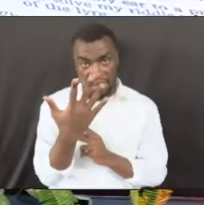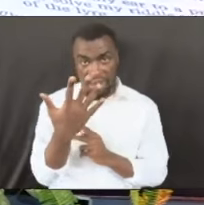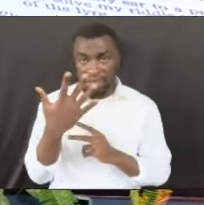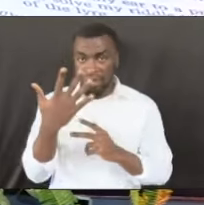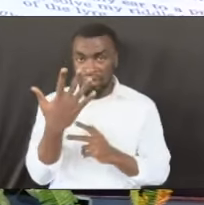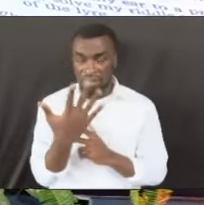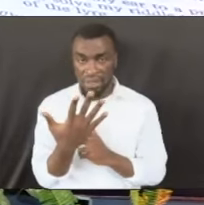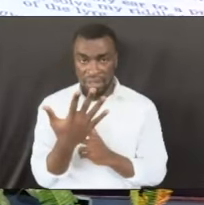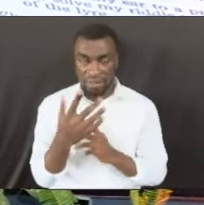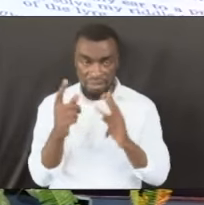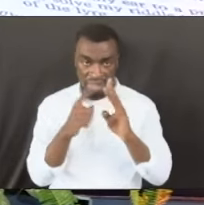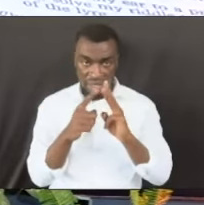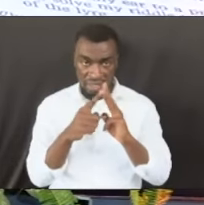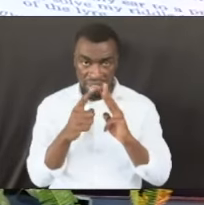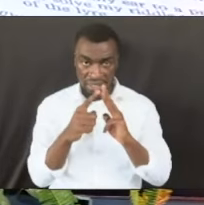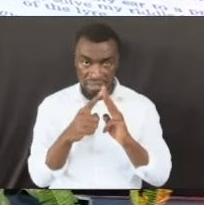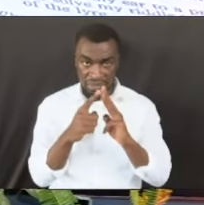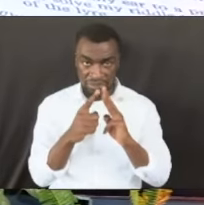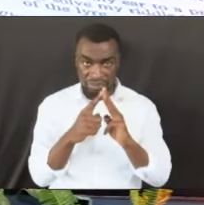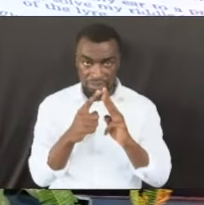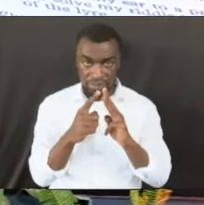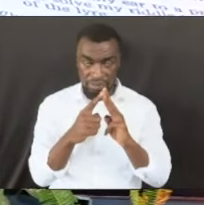5 + 5. Third item?